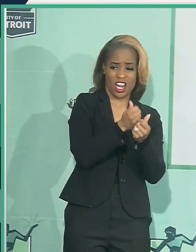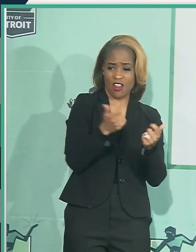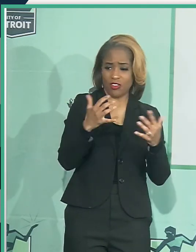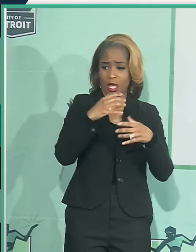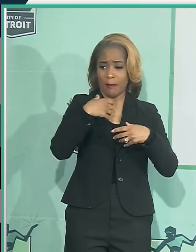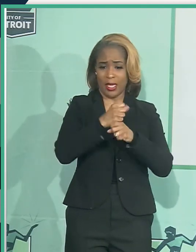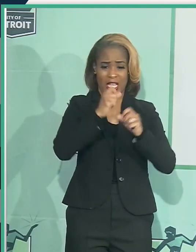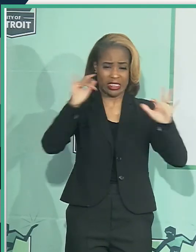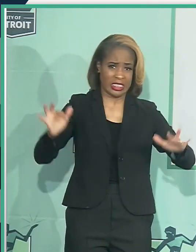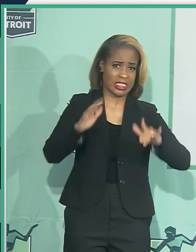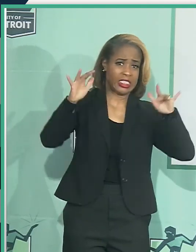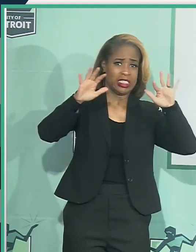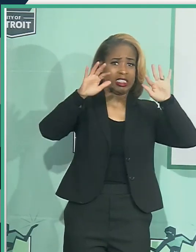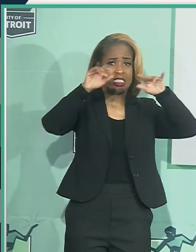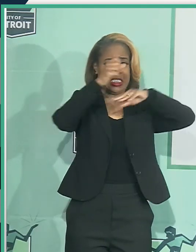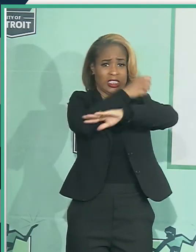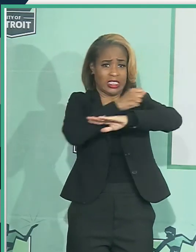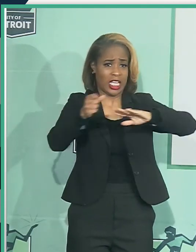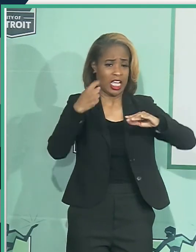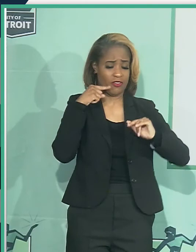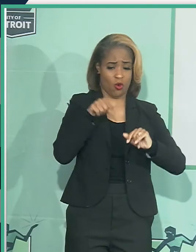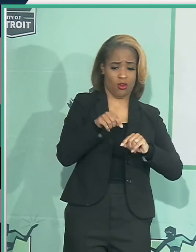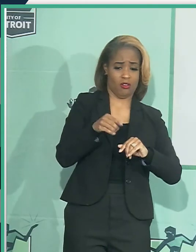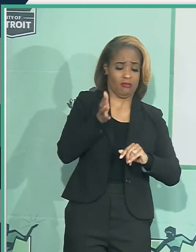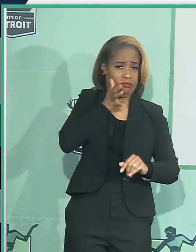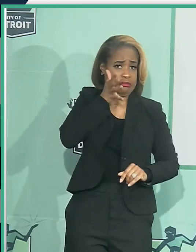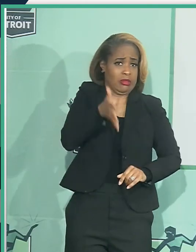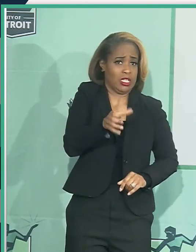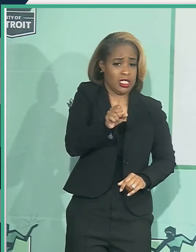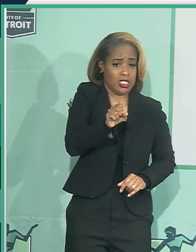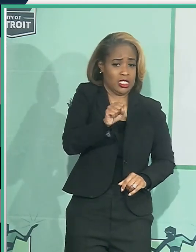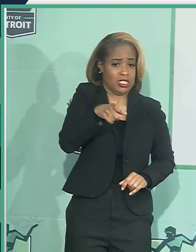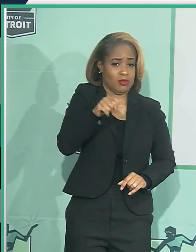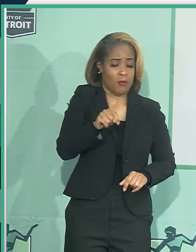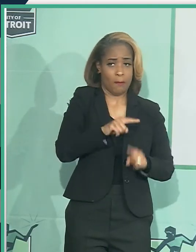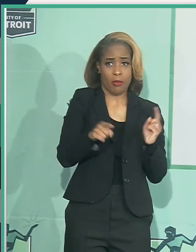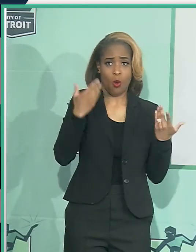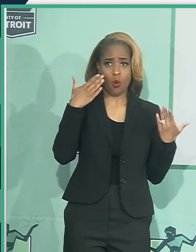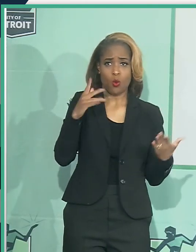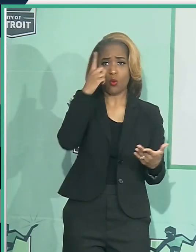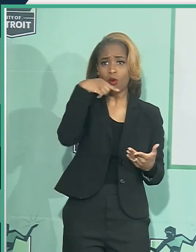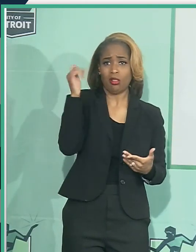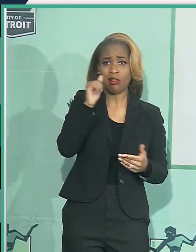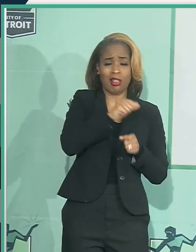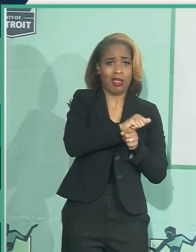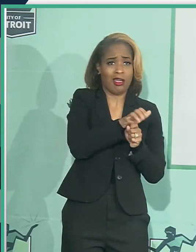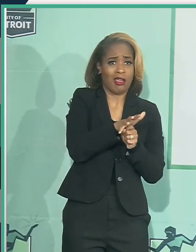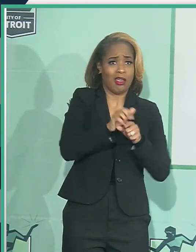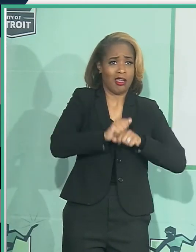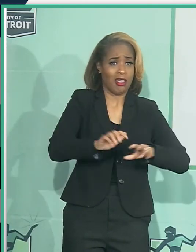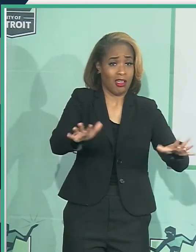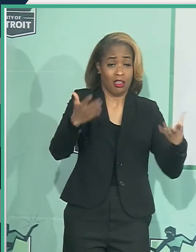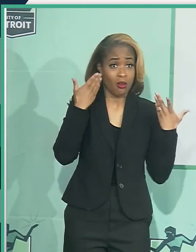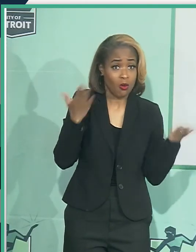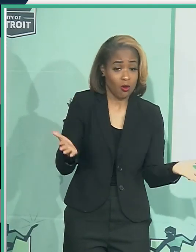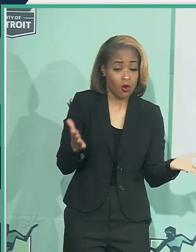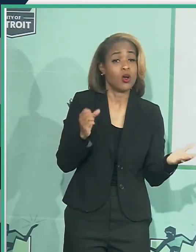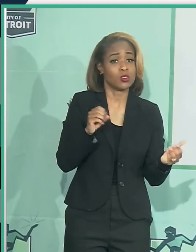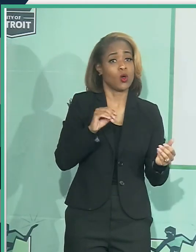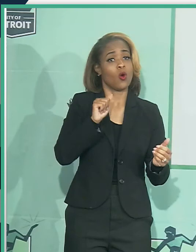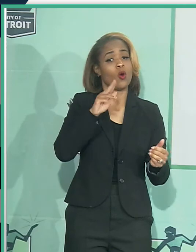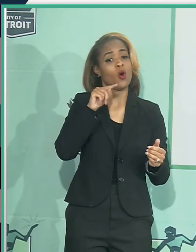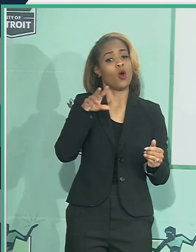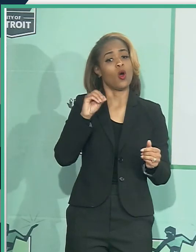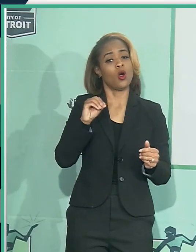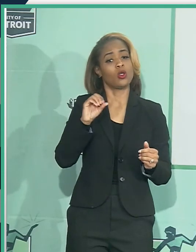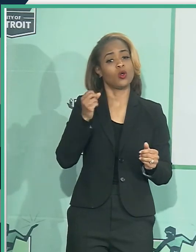displays for this September when you don't know what the COVID situation is going to be. So the auto dealers were in a position